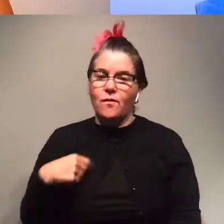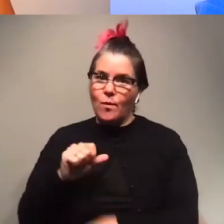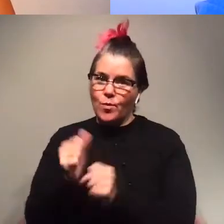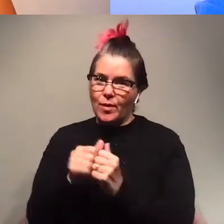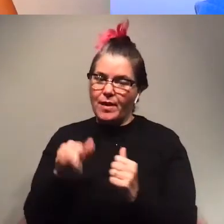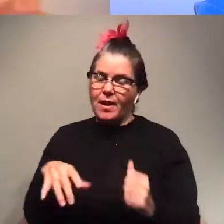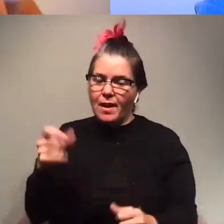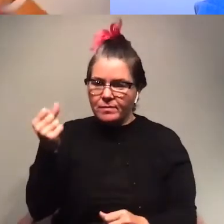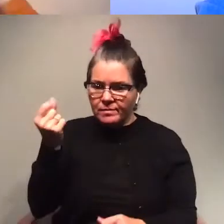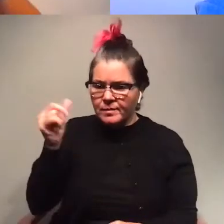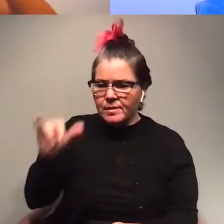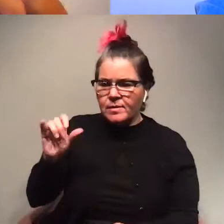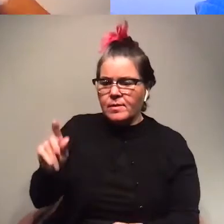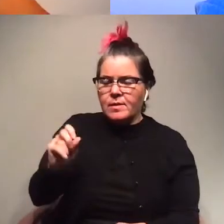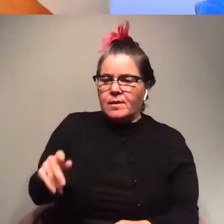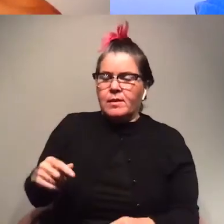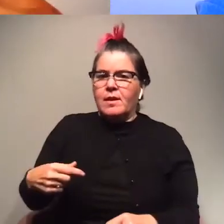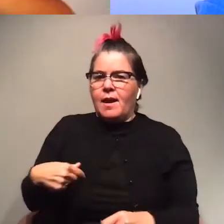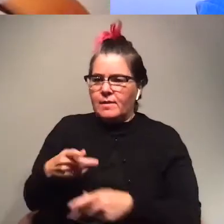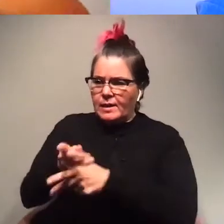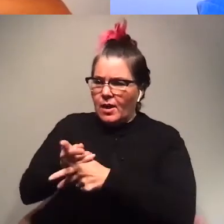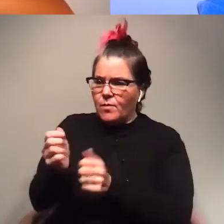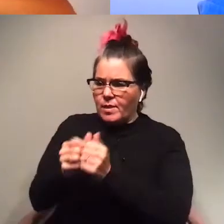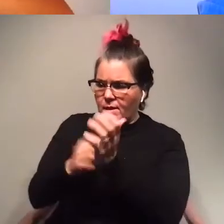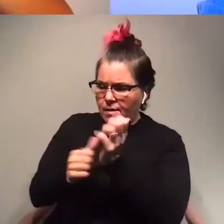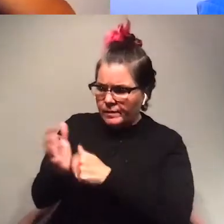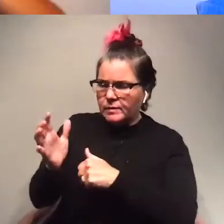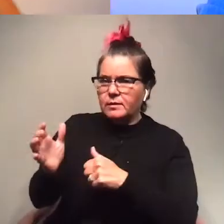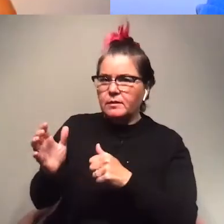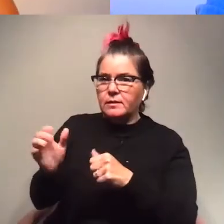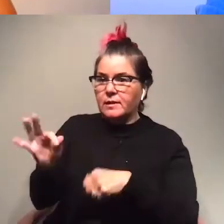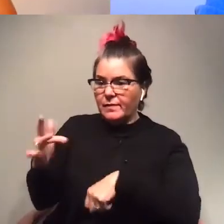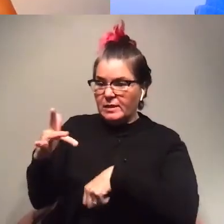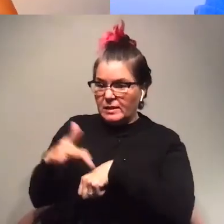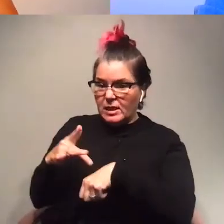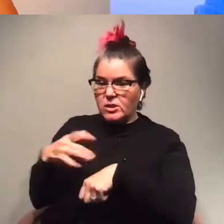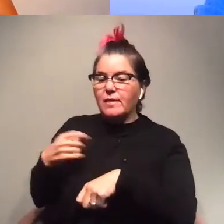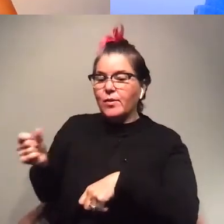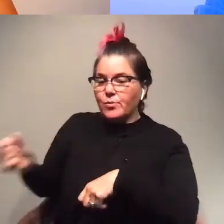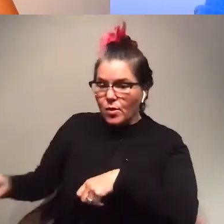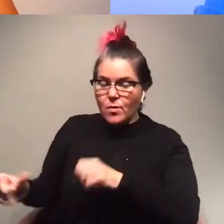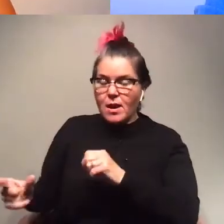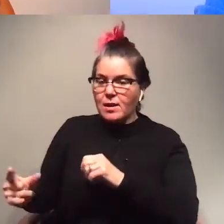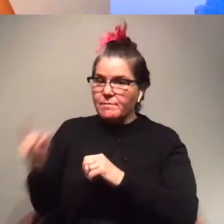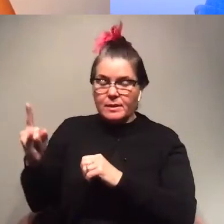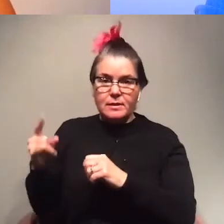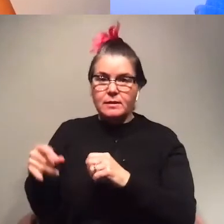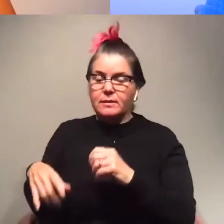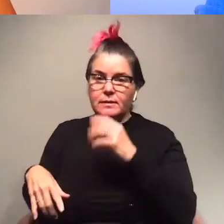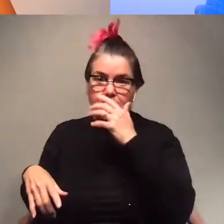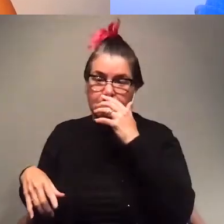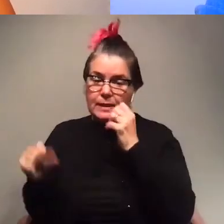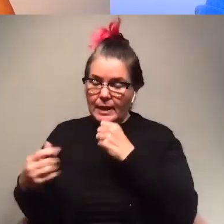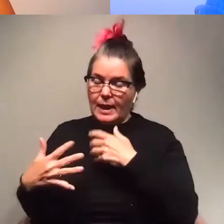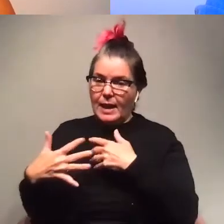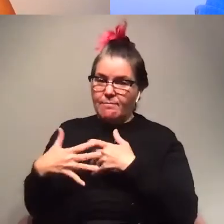to understand like, okay, like making sure I'm careful with my gloves, and like if it touches like my gloves, I have to throw it away immediately because it can seep into my